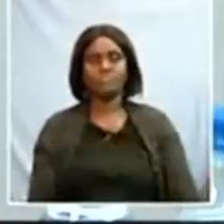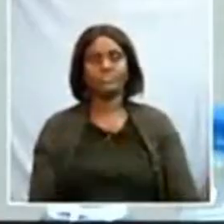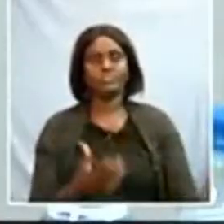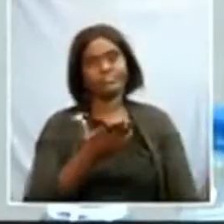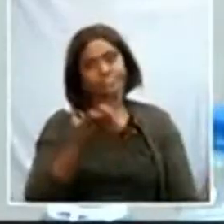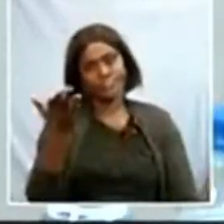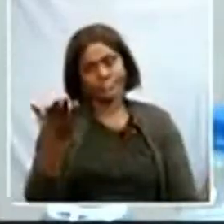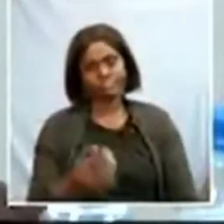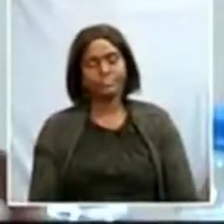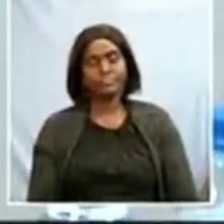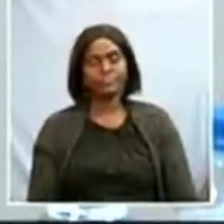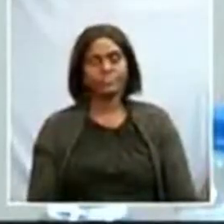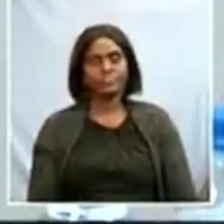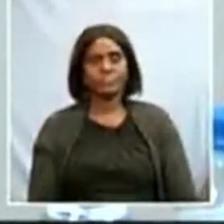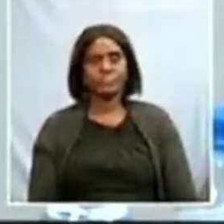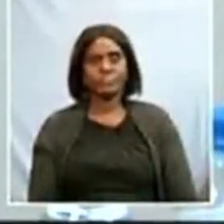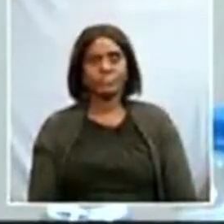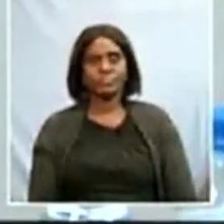ahead.